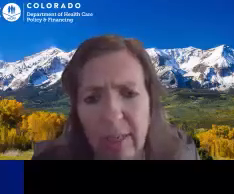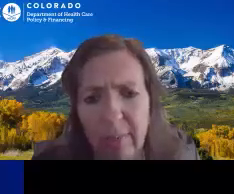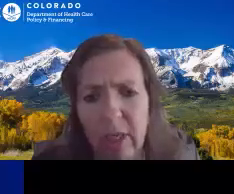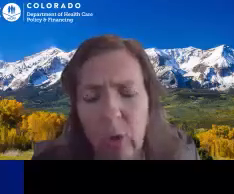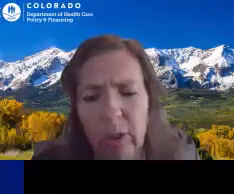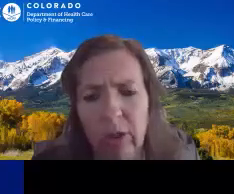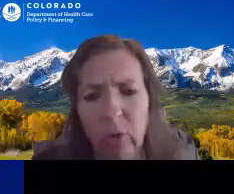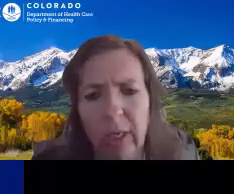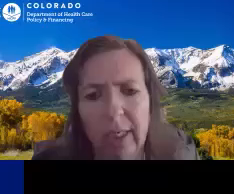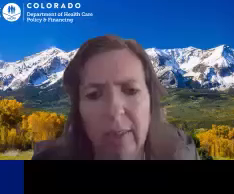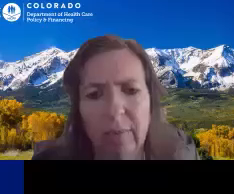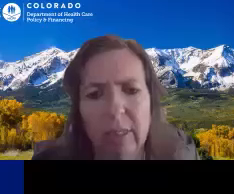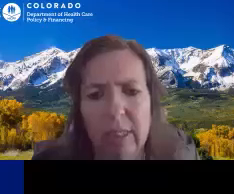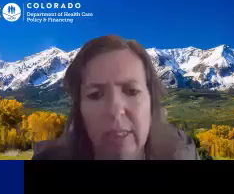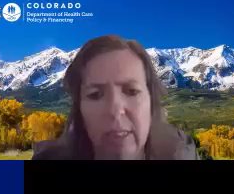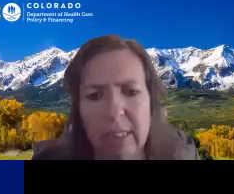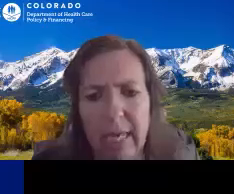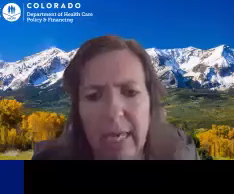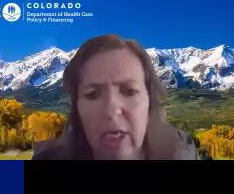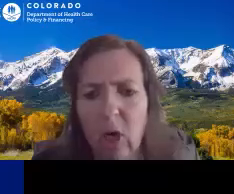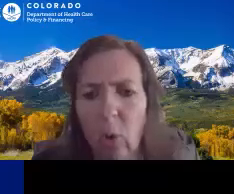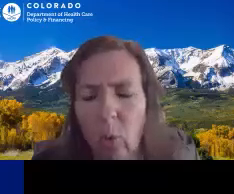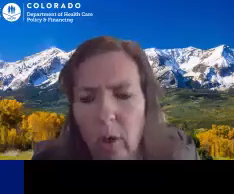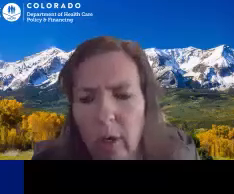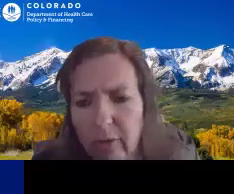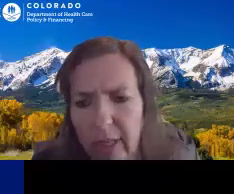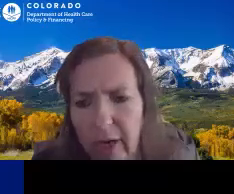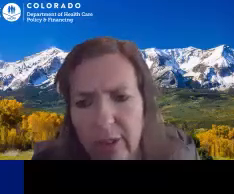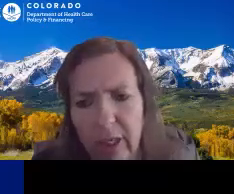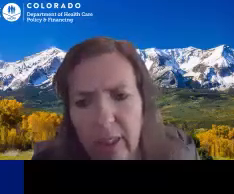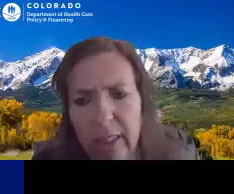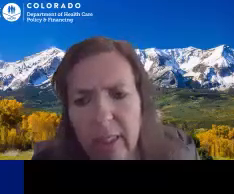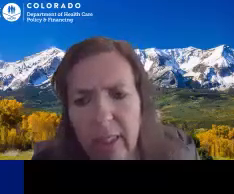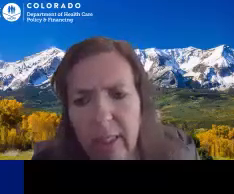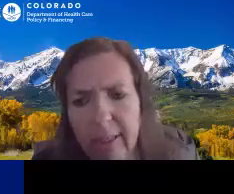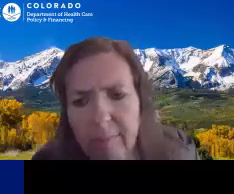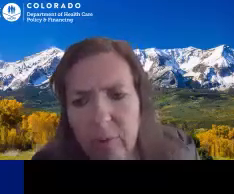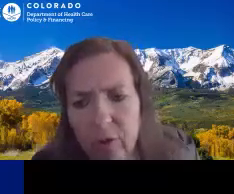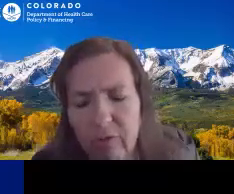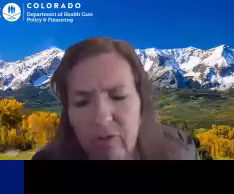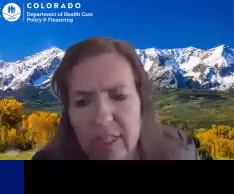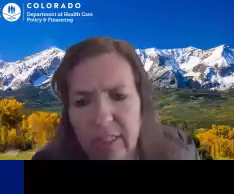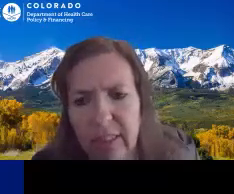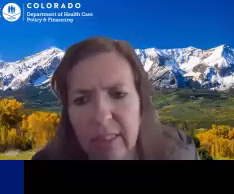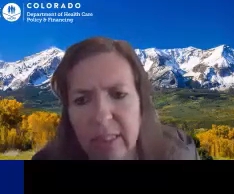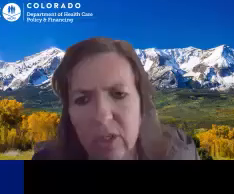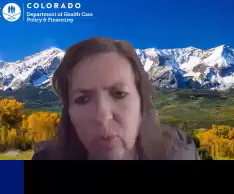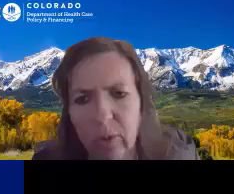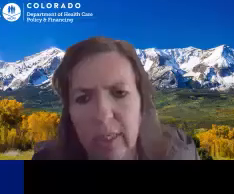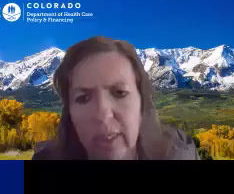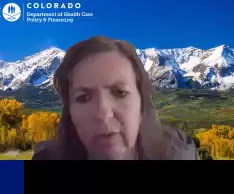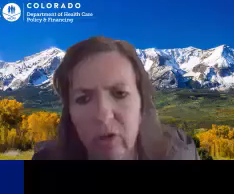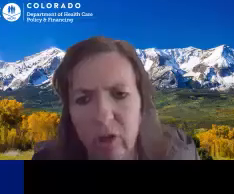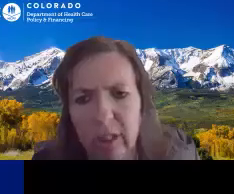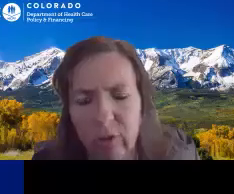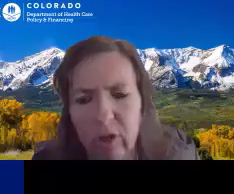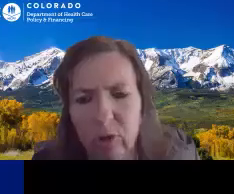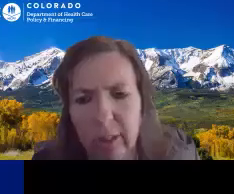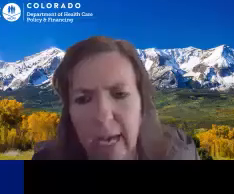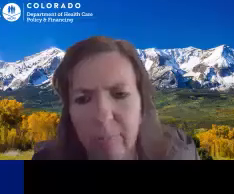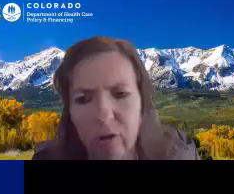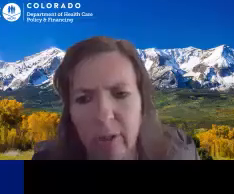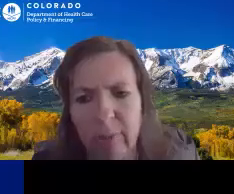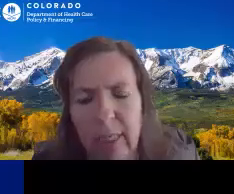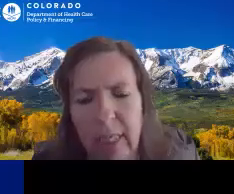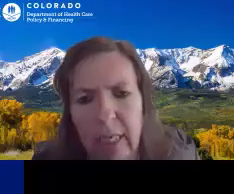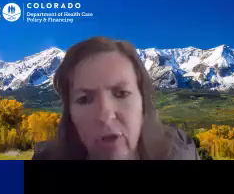if that does come up, we either want to get them to a TCA, or if they already are in the nursing facility, this is when individual